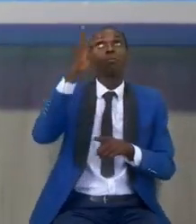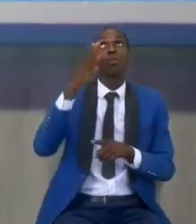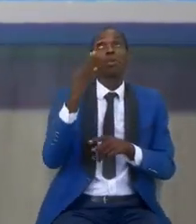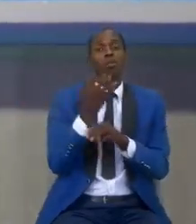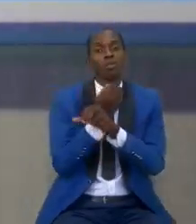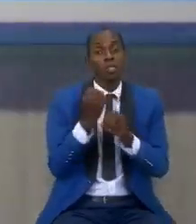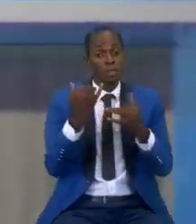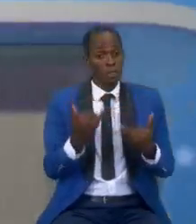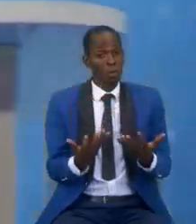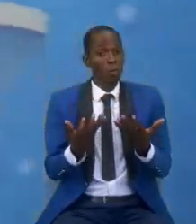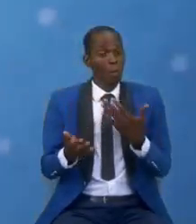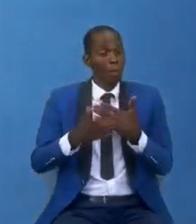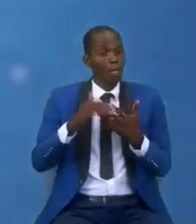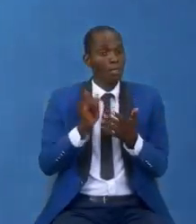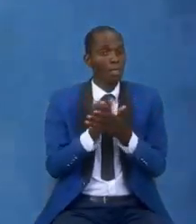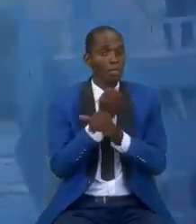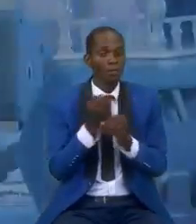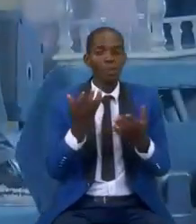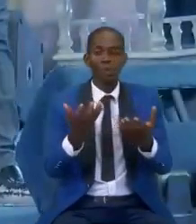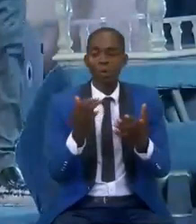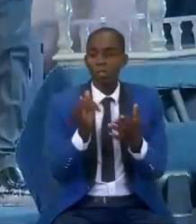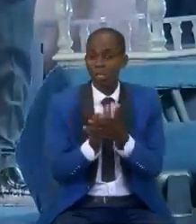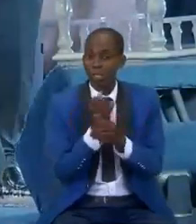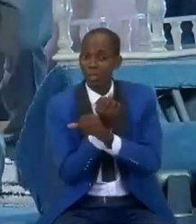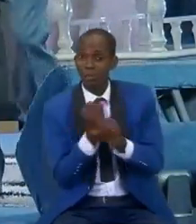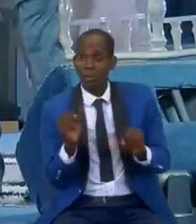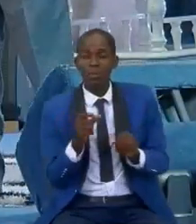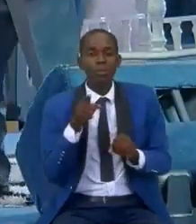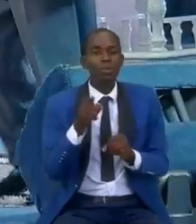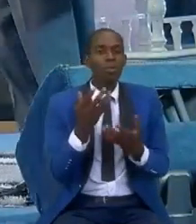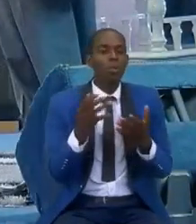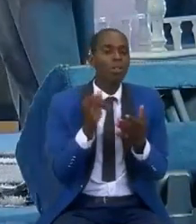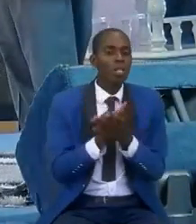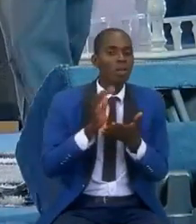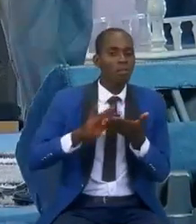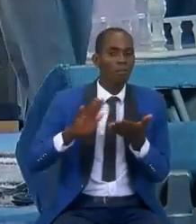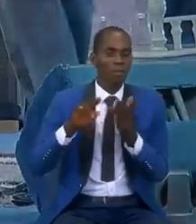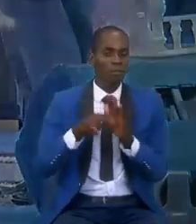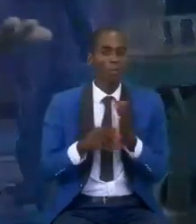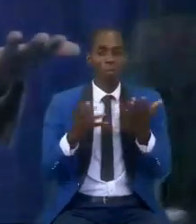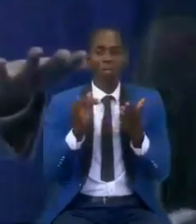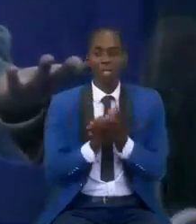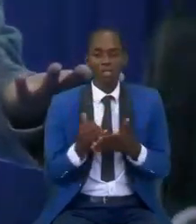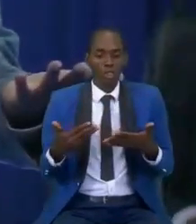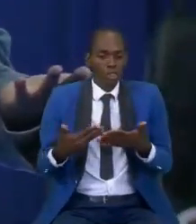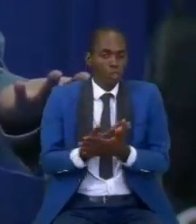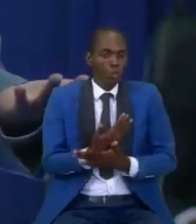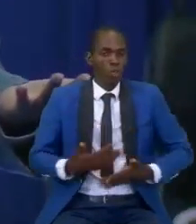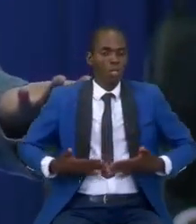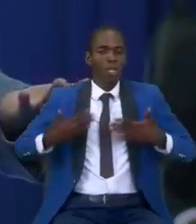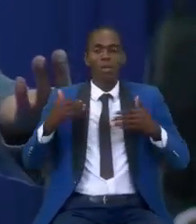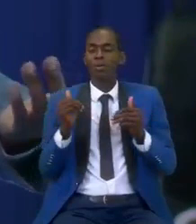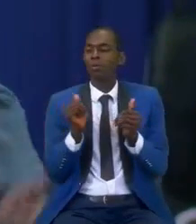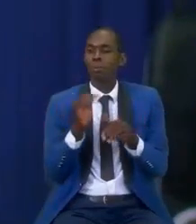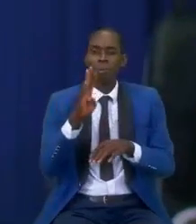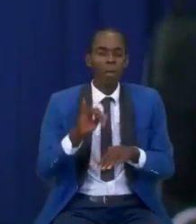that forgiveness, and we want that new life by all means. And he says, yes, you can. God is still where he